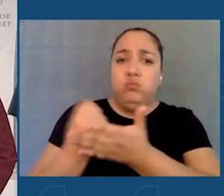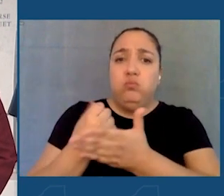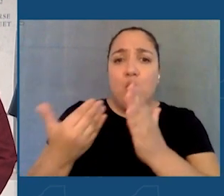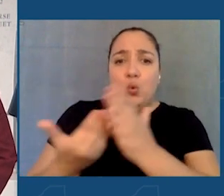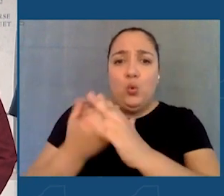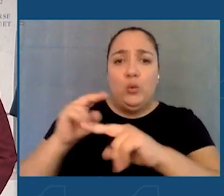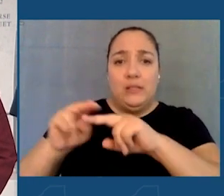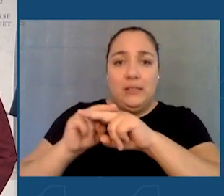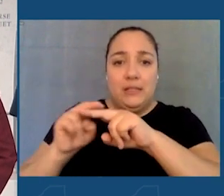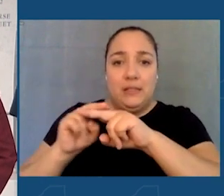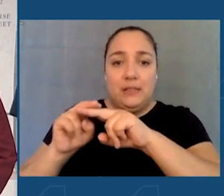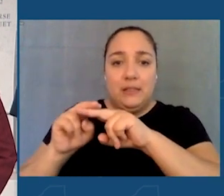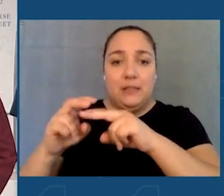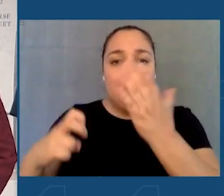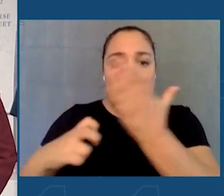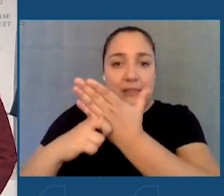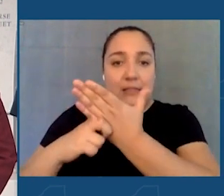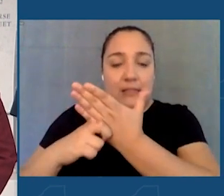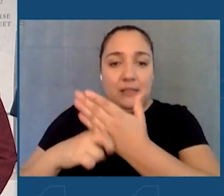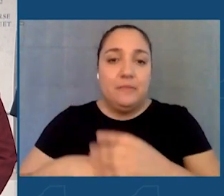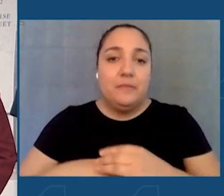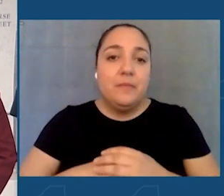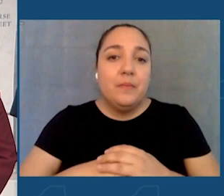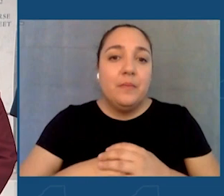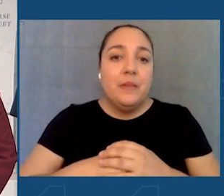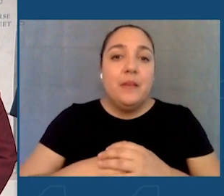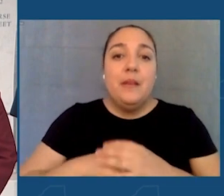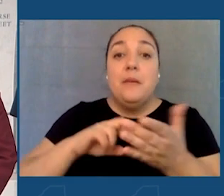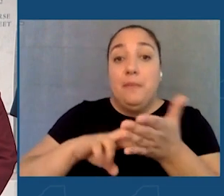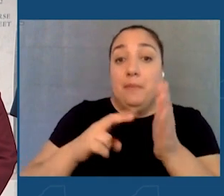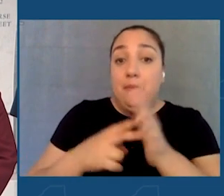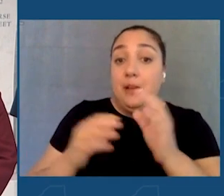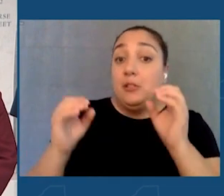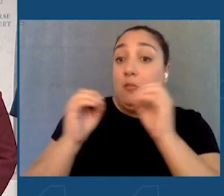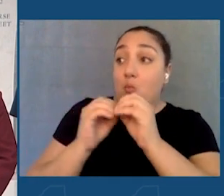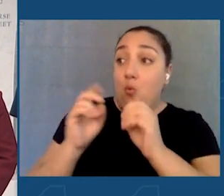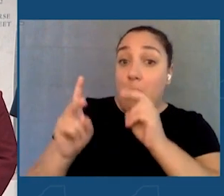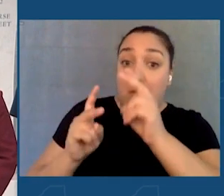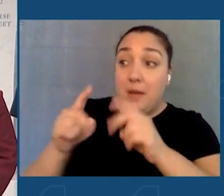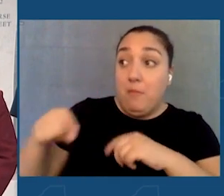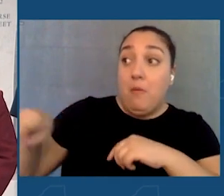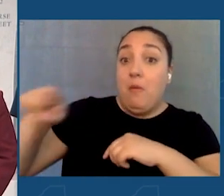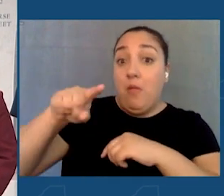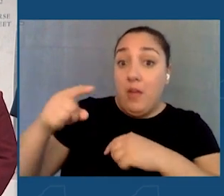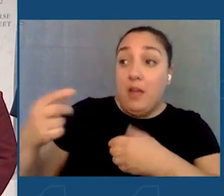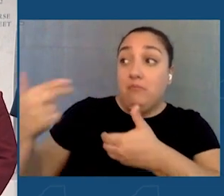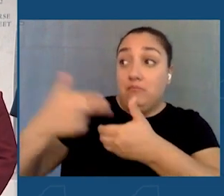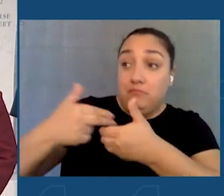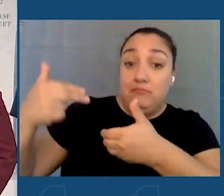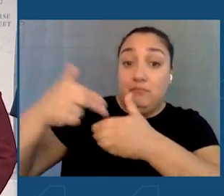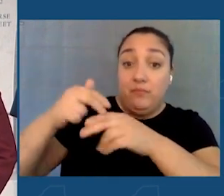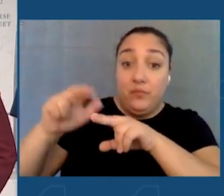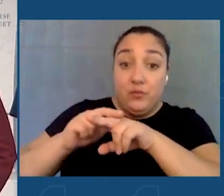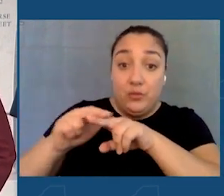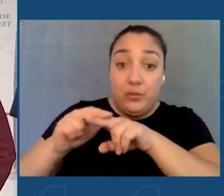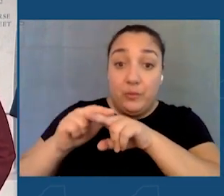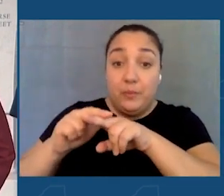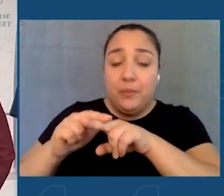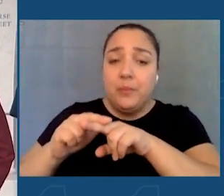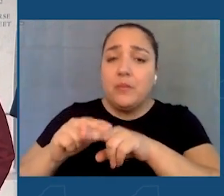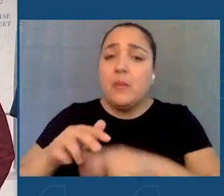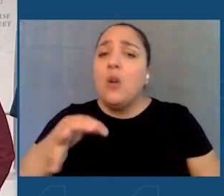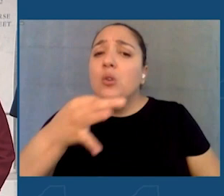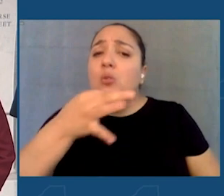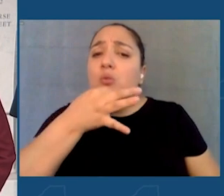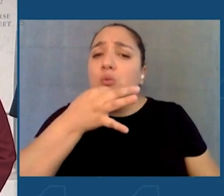both railroads soar to new heights over the last month to levels not seen since March 2020. Before I hand over to the Congresswoman, I want to acknowledge the employees